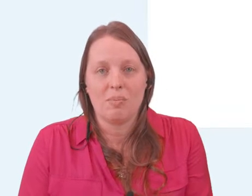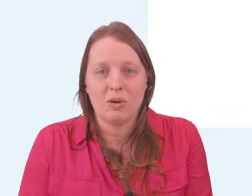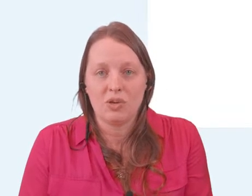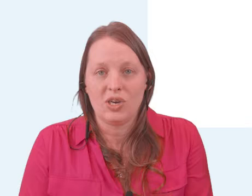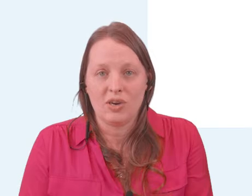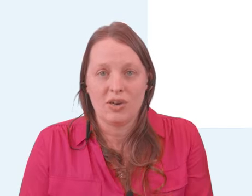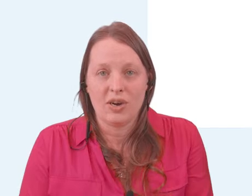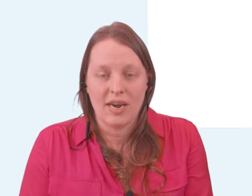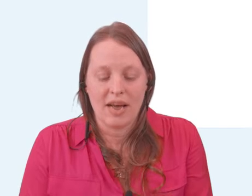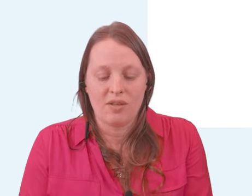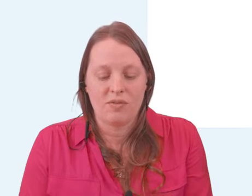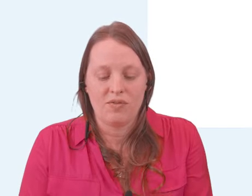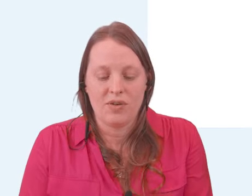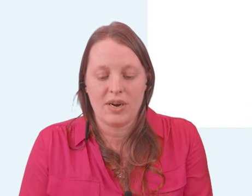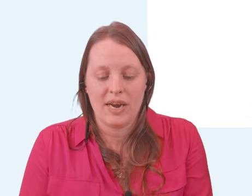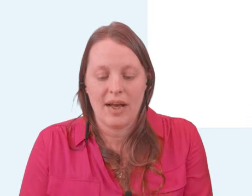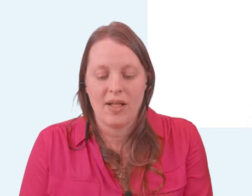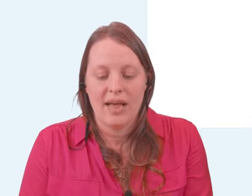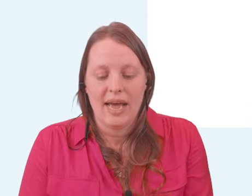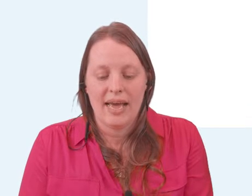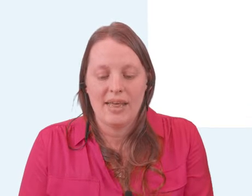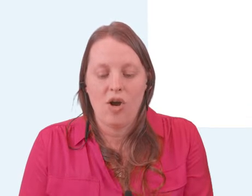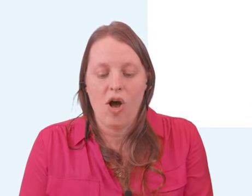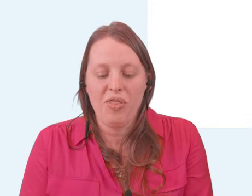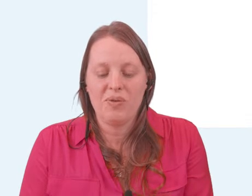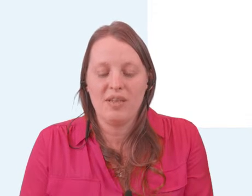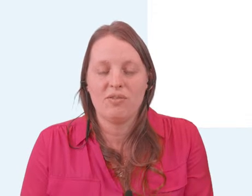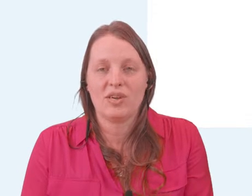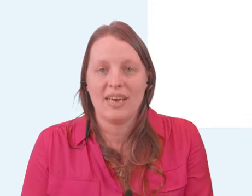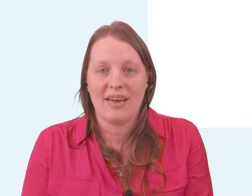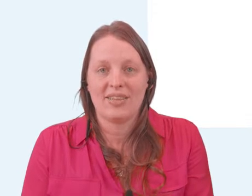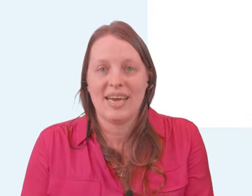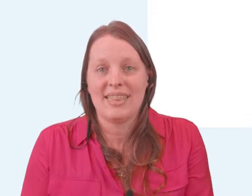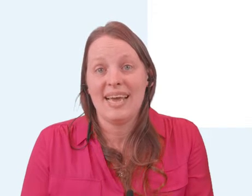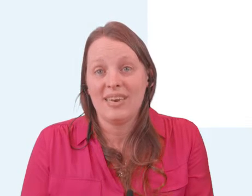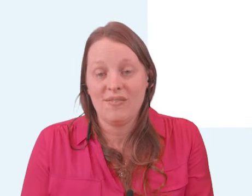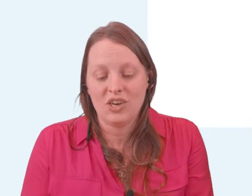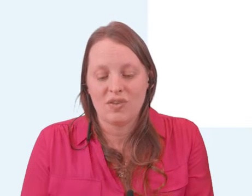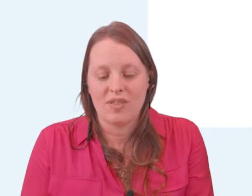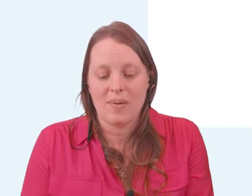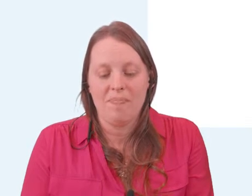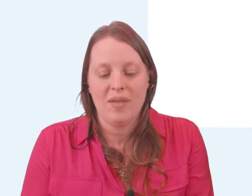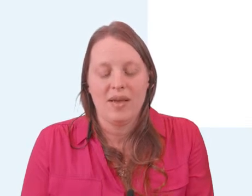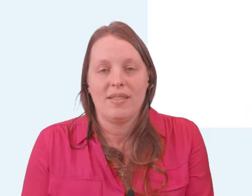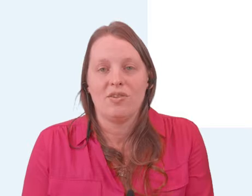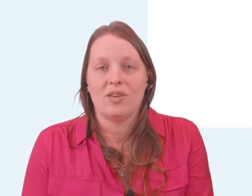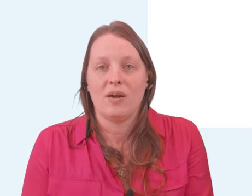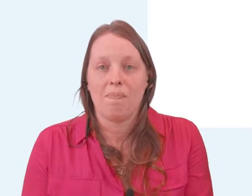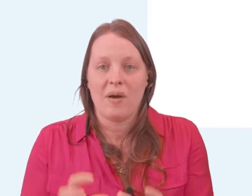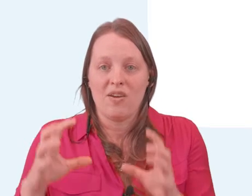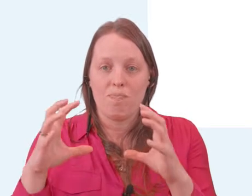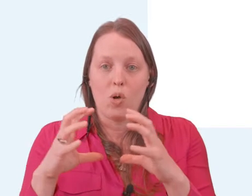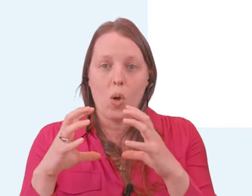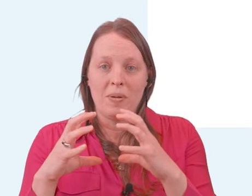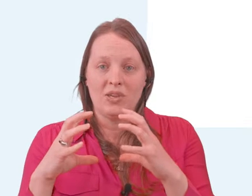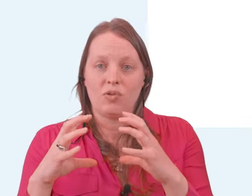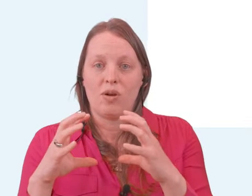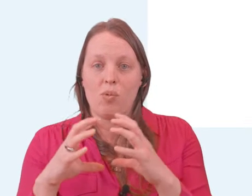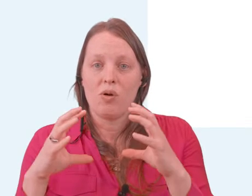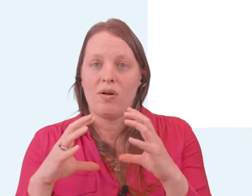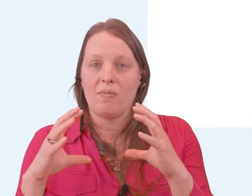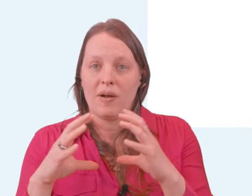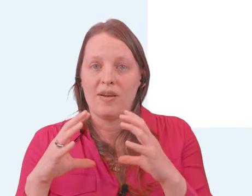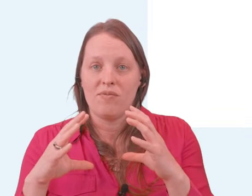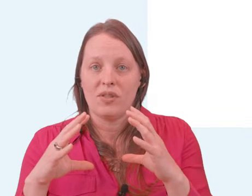there is the posterior canal or inferior canal. And then all three of those canals, at the end of each of them, there's a kind of bulbous